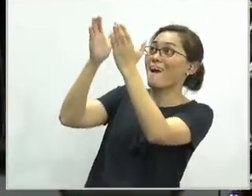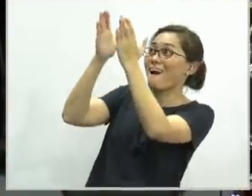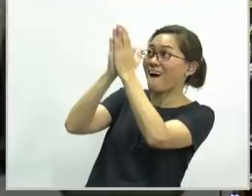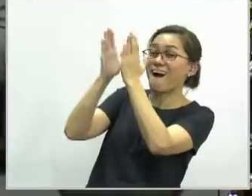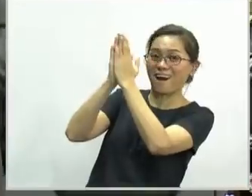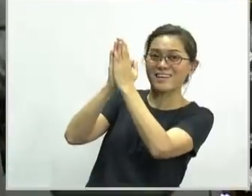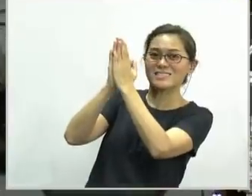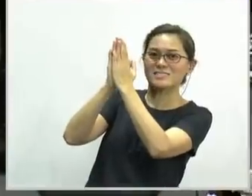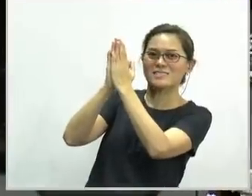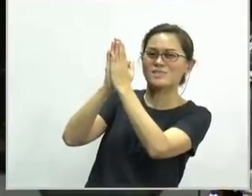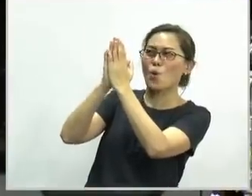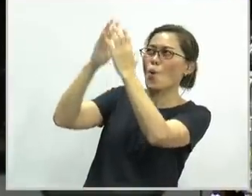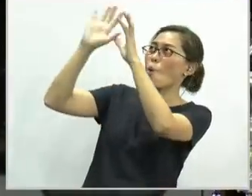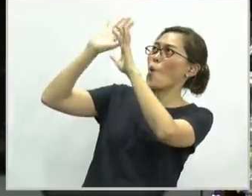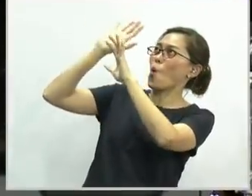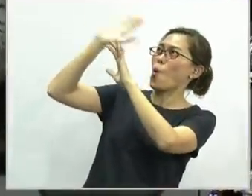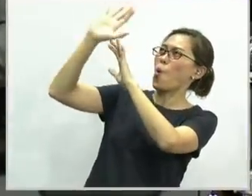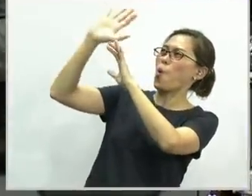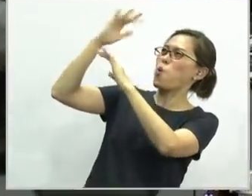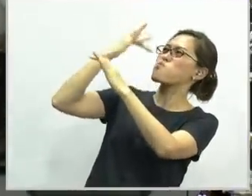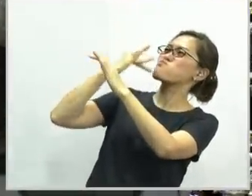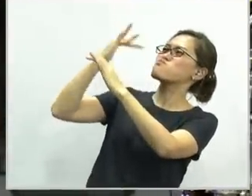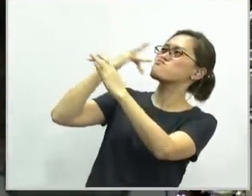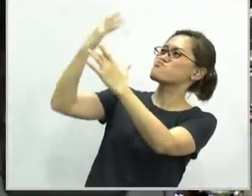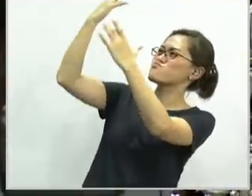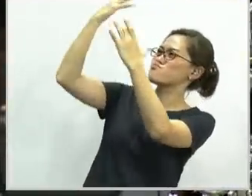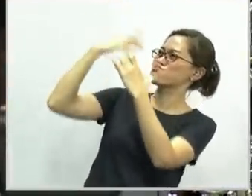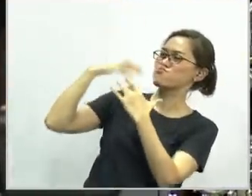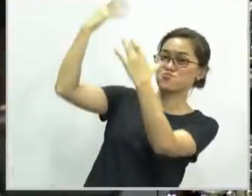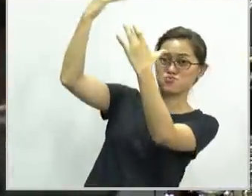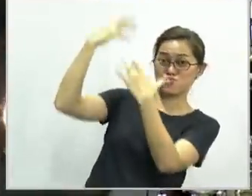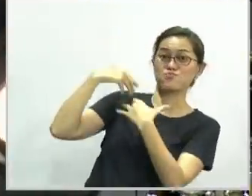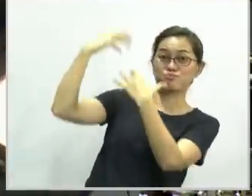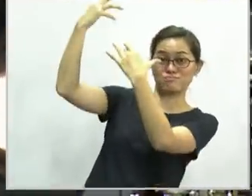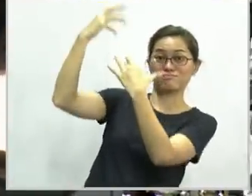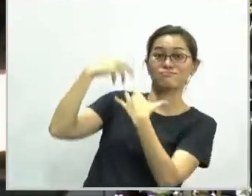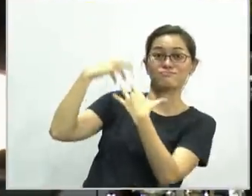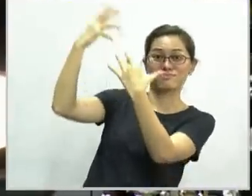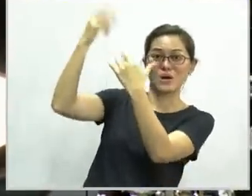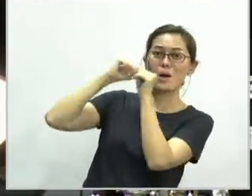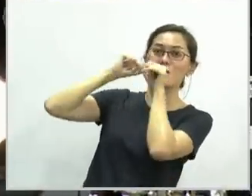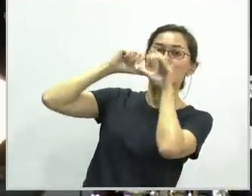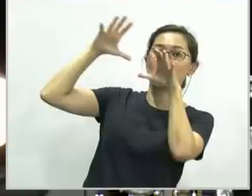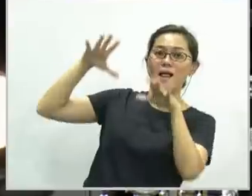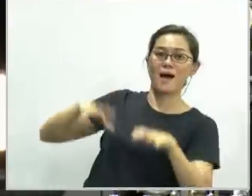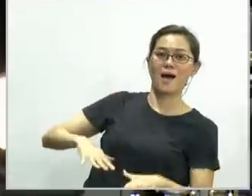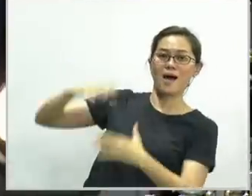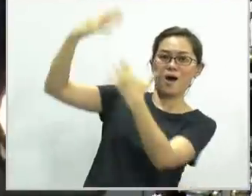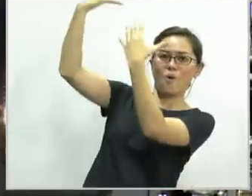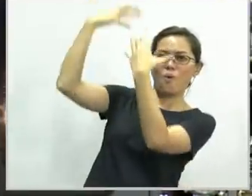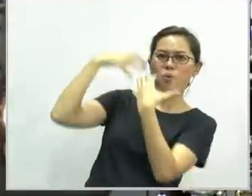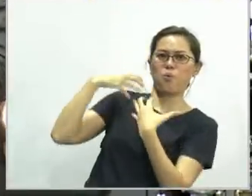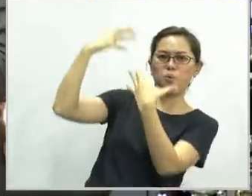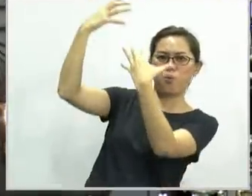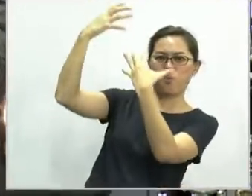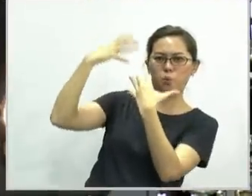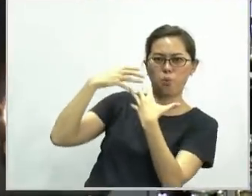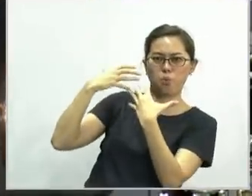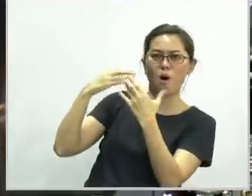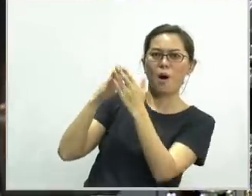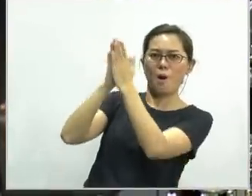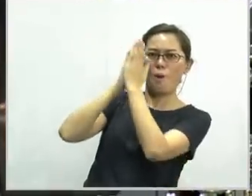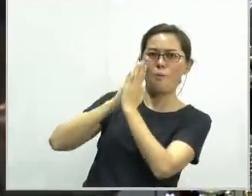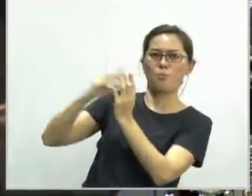to rain down His favor and His blessings and His prayer answers and